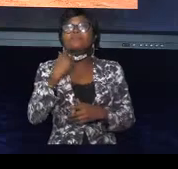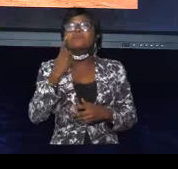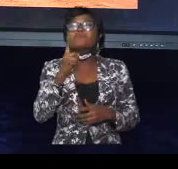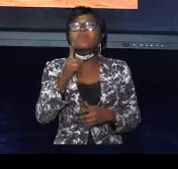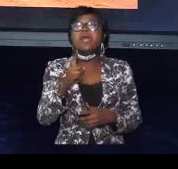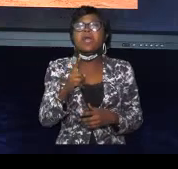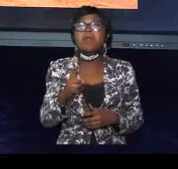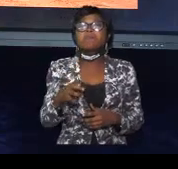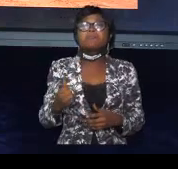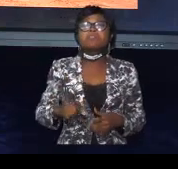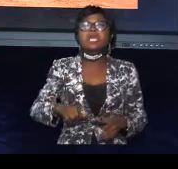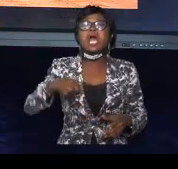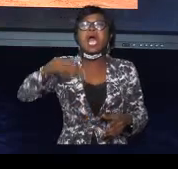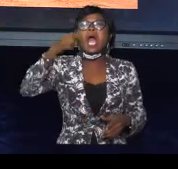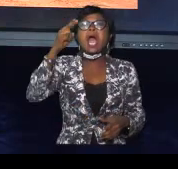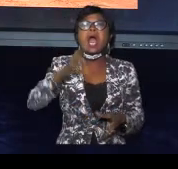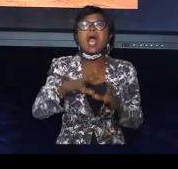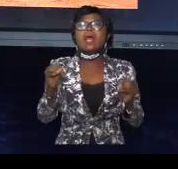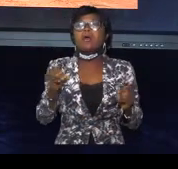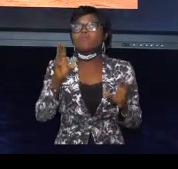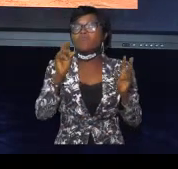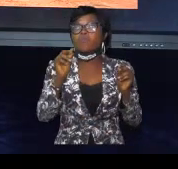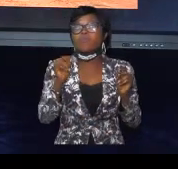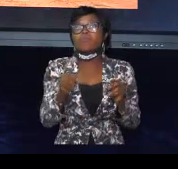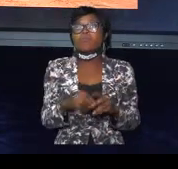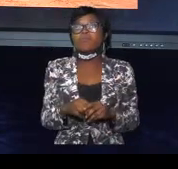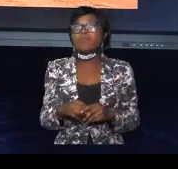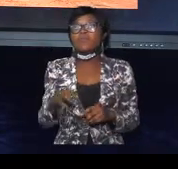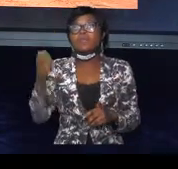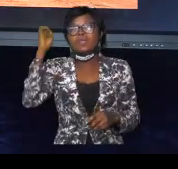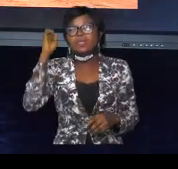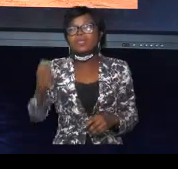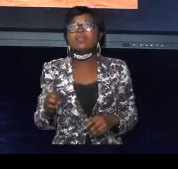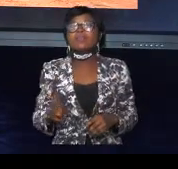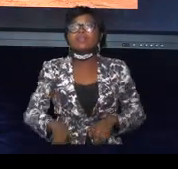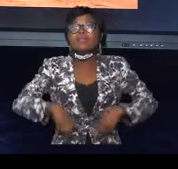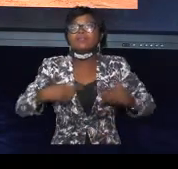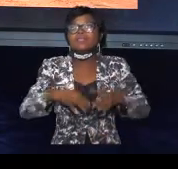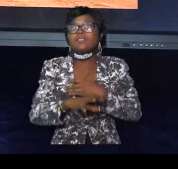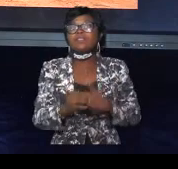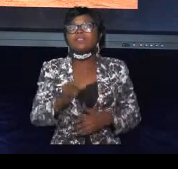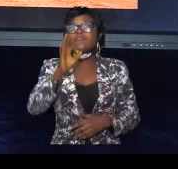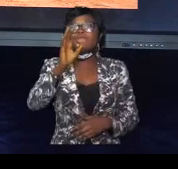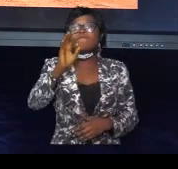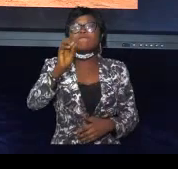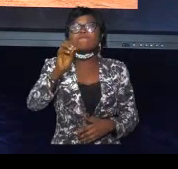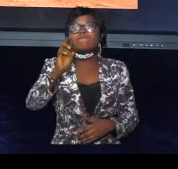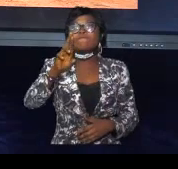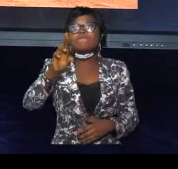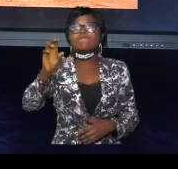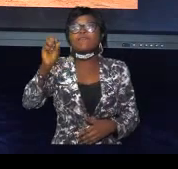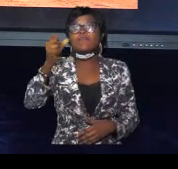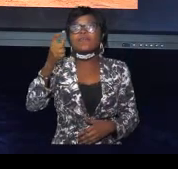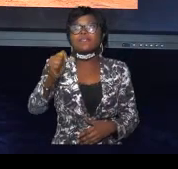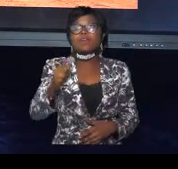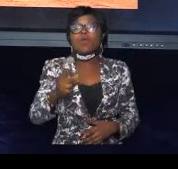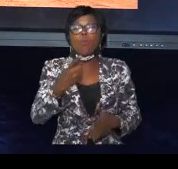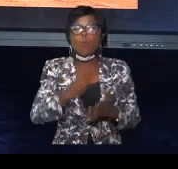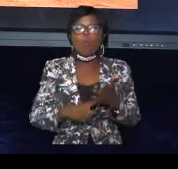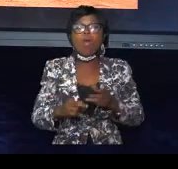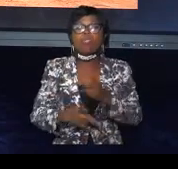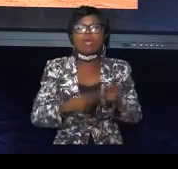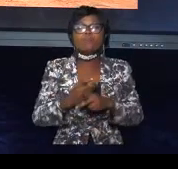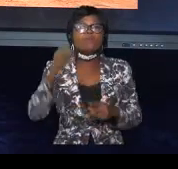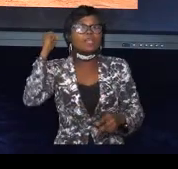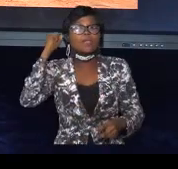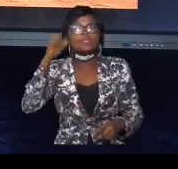My 12? Victoria Island? No, an elephant lives in the forest. What type of sound